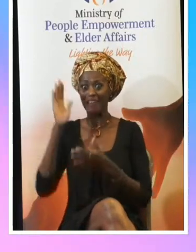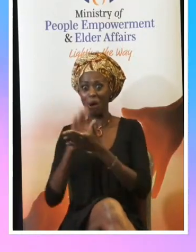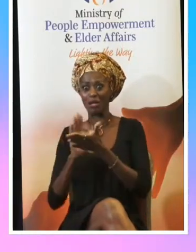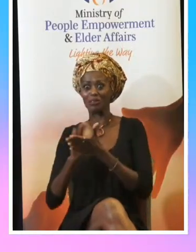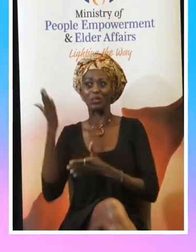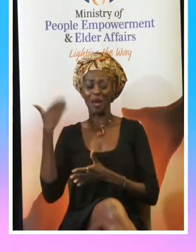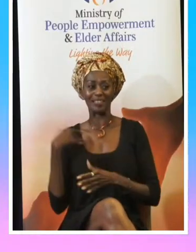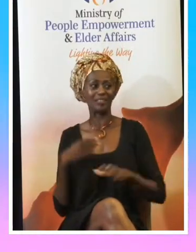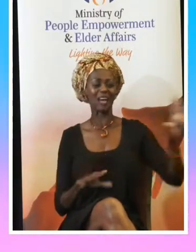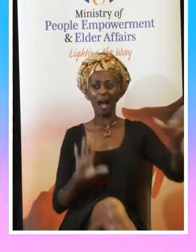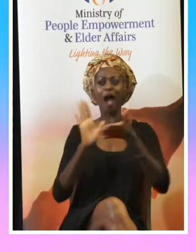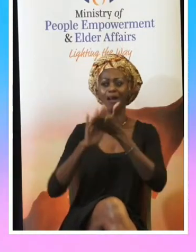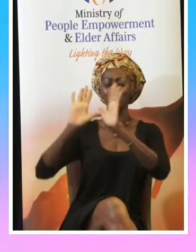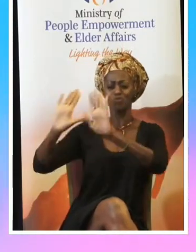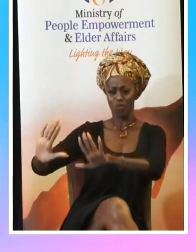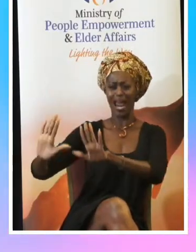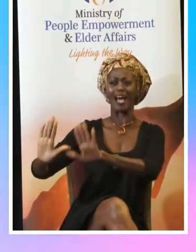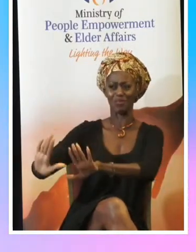us.